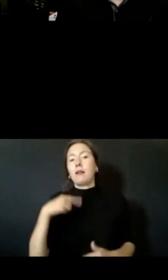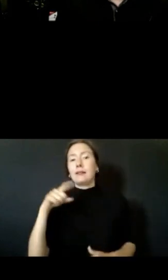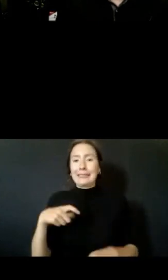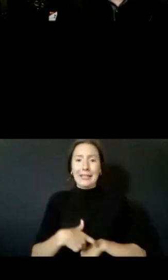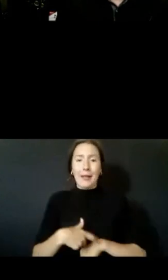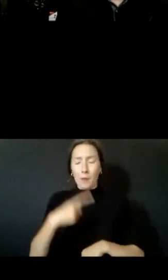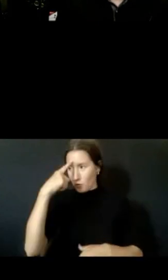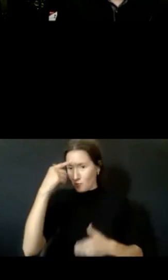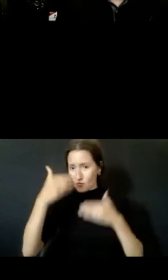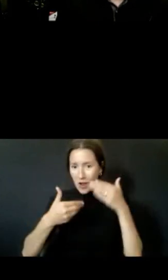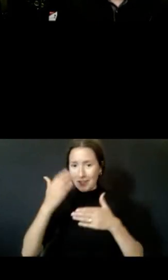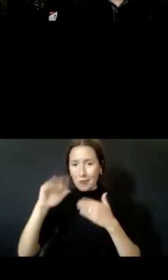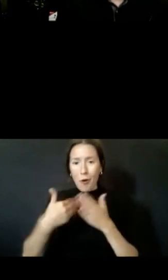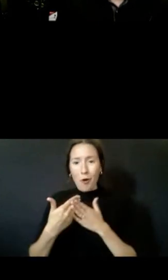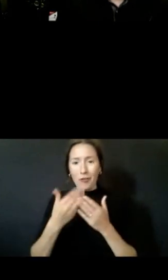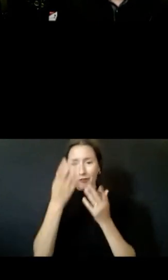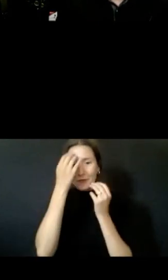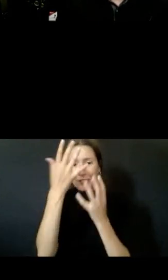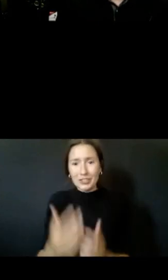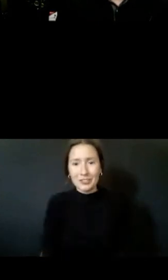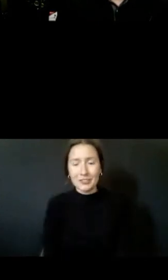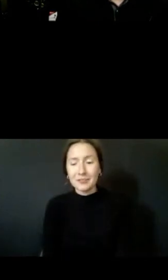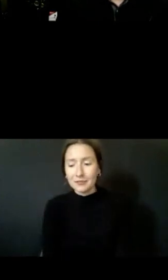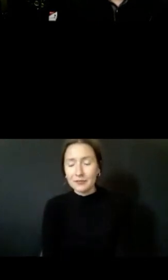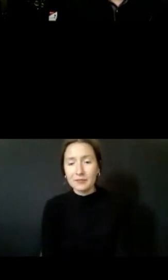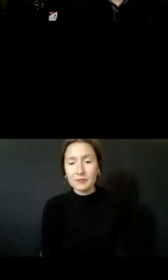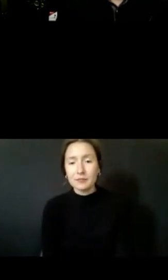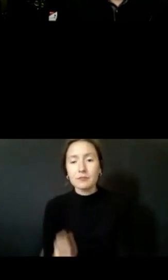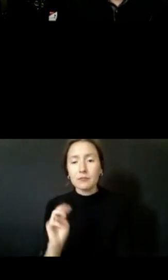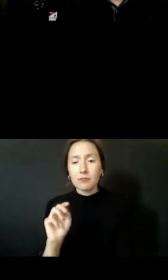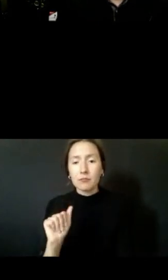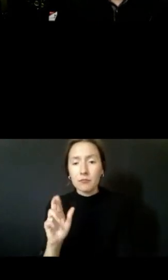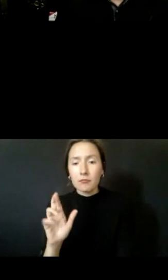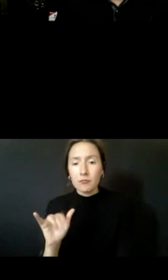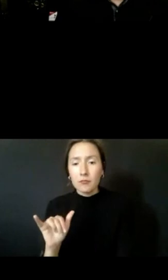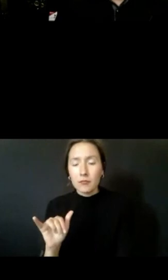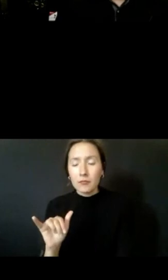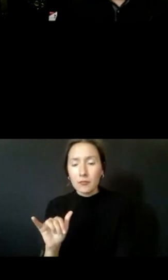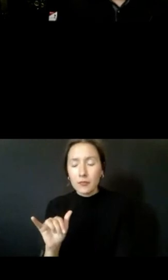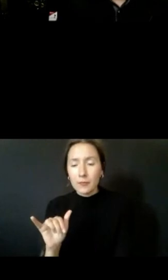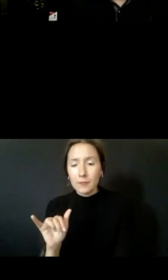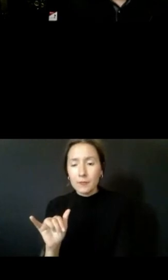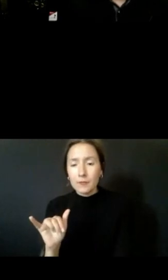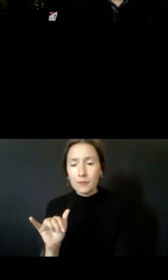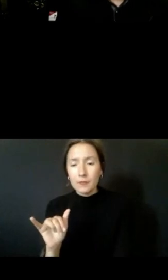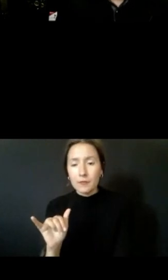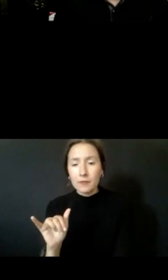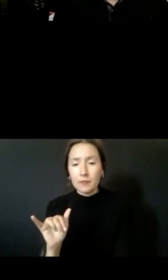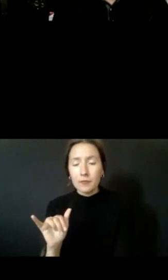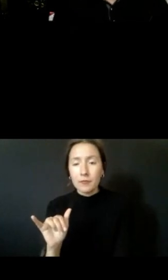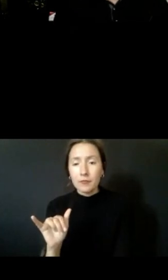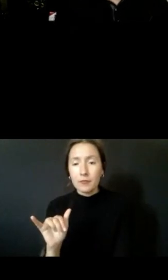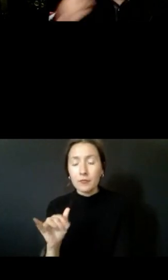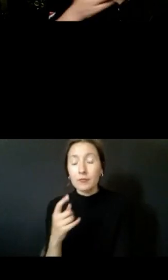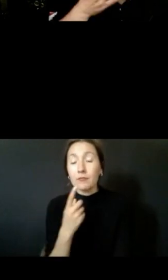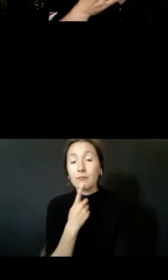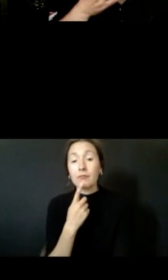Oops. Oh, and there's a lot more. Um, Holly's saying so much. I'll need a while to